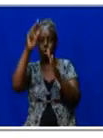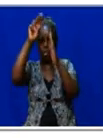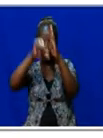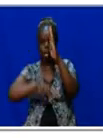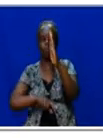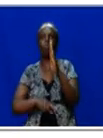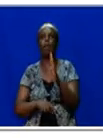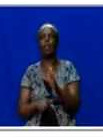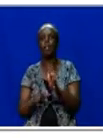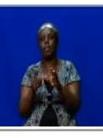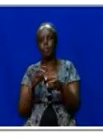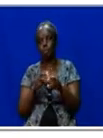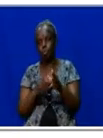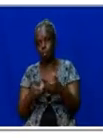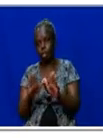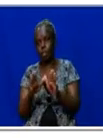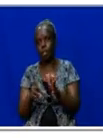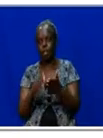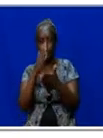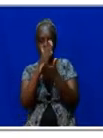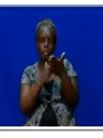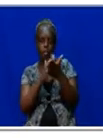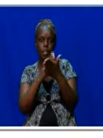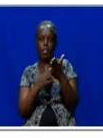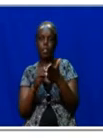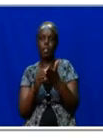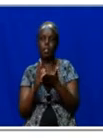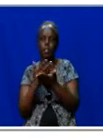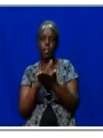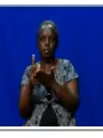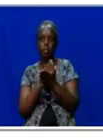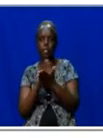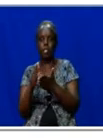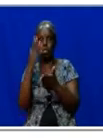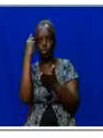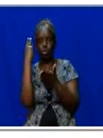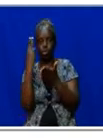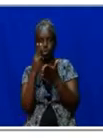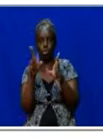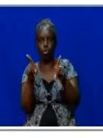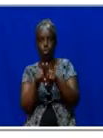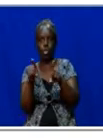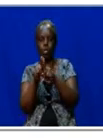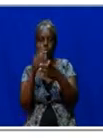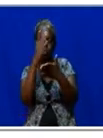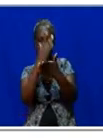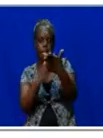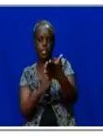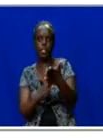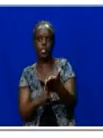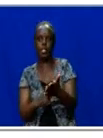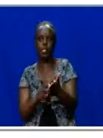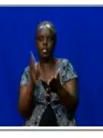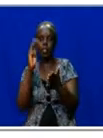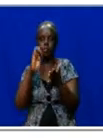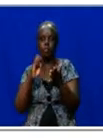order. The median divides a data set into two equal parts. The median